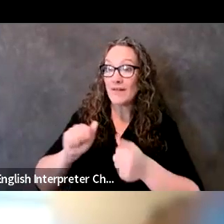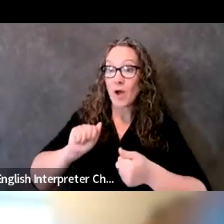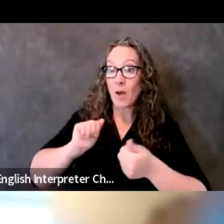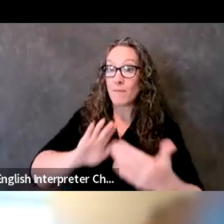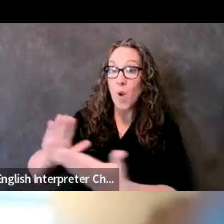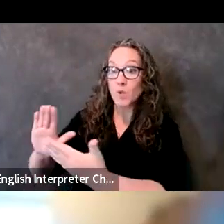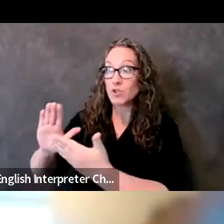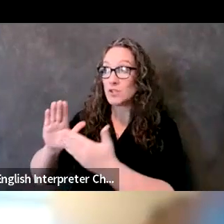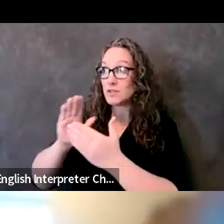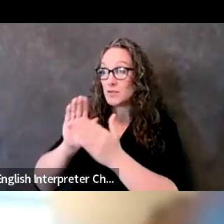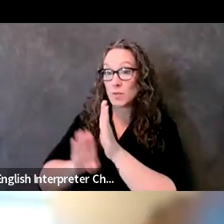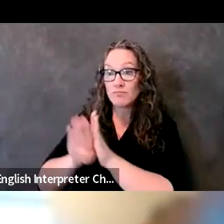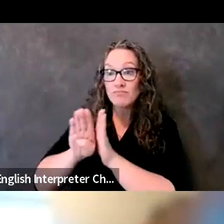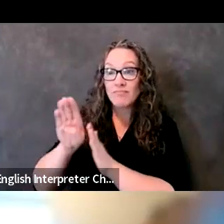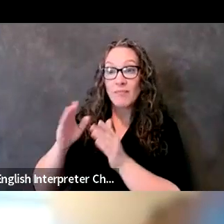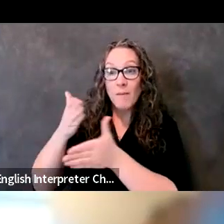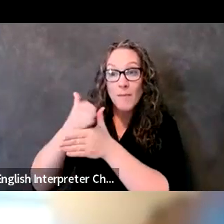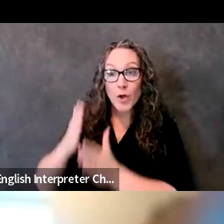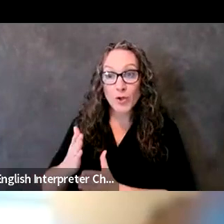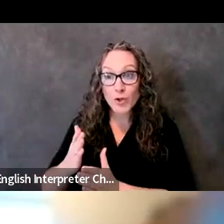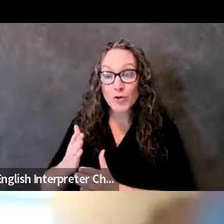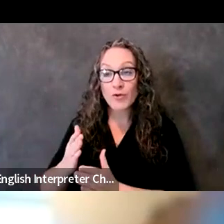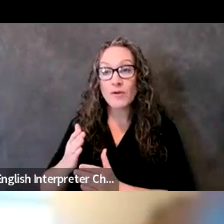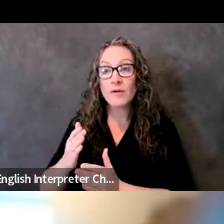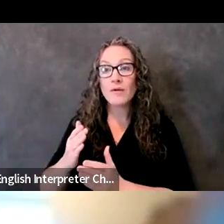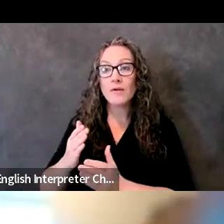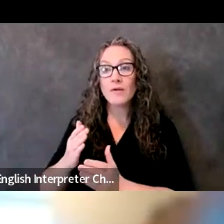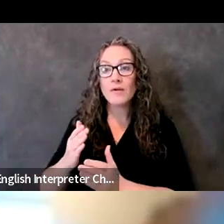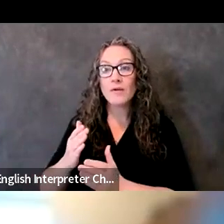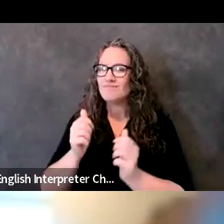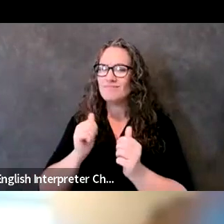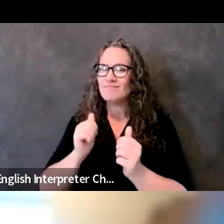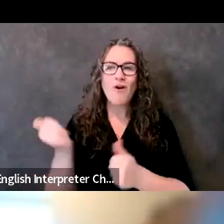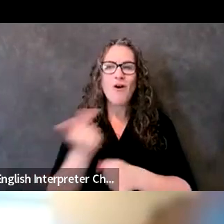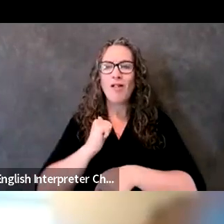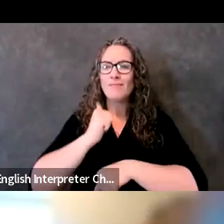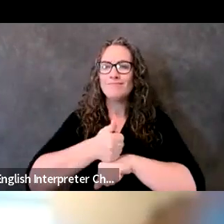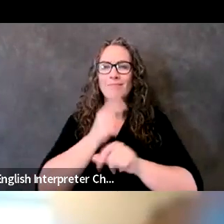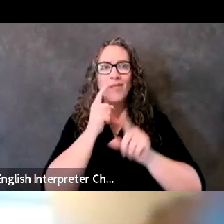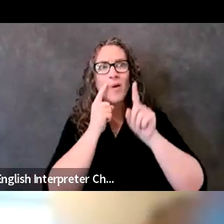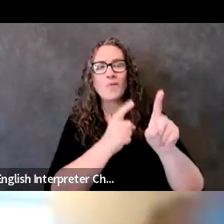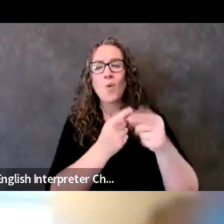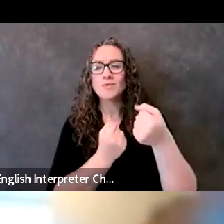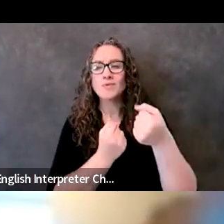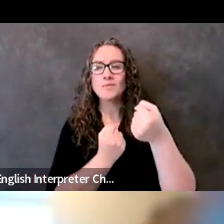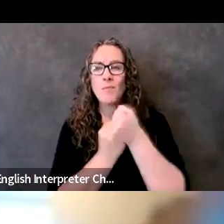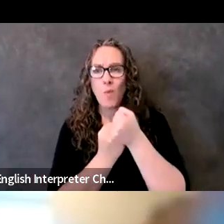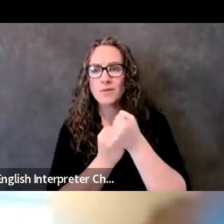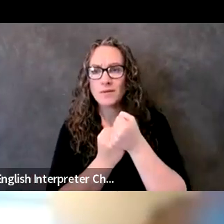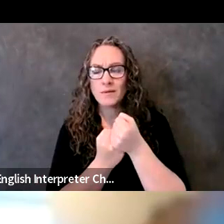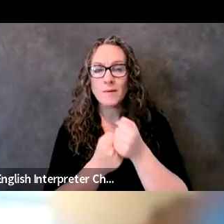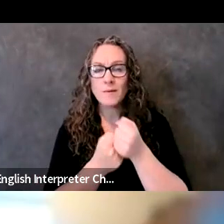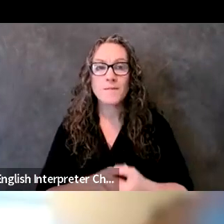those partnerships, and really looking to try to support each other as a team. When someone brought up as a